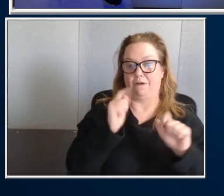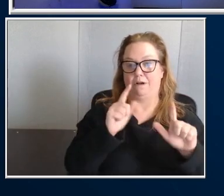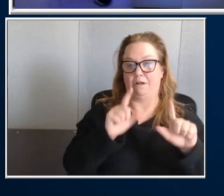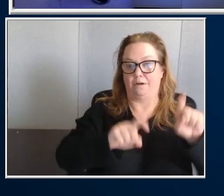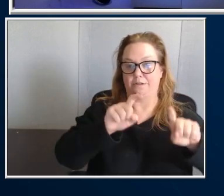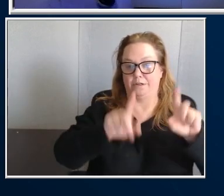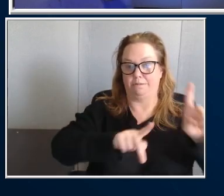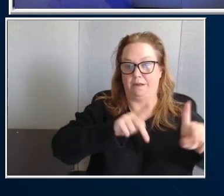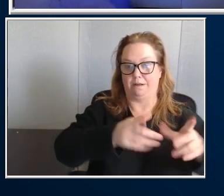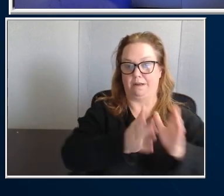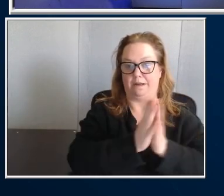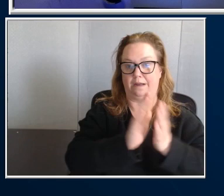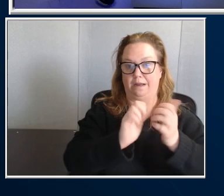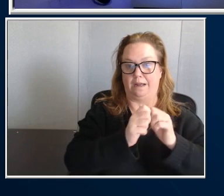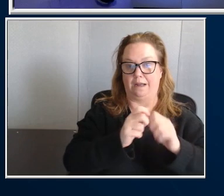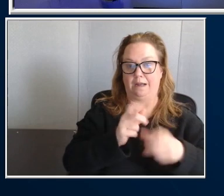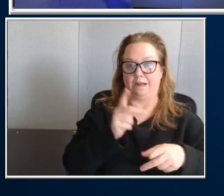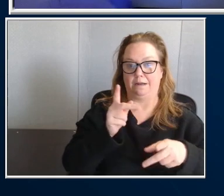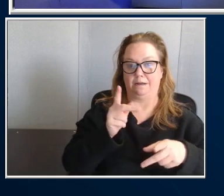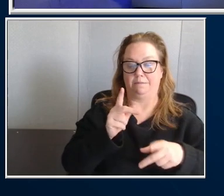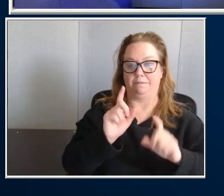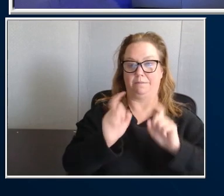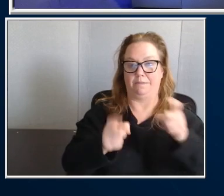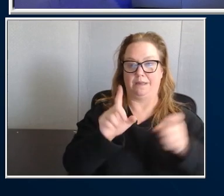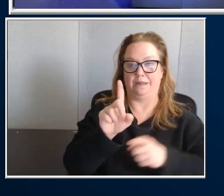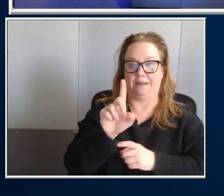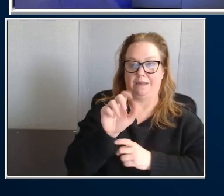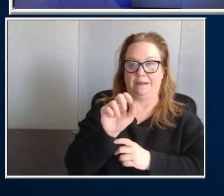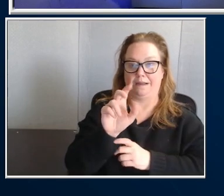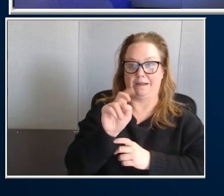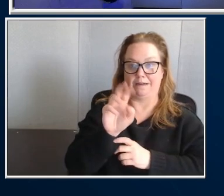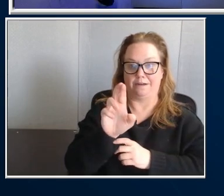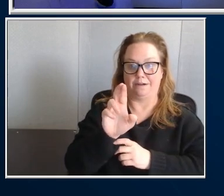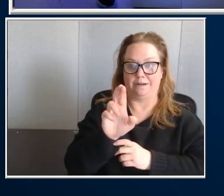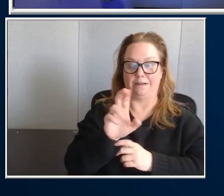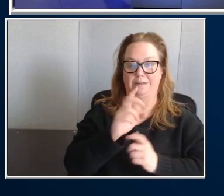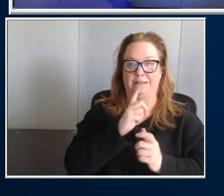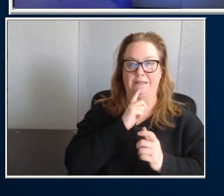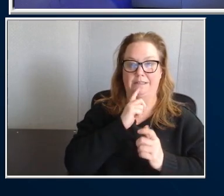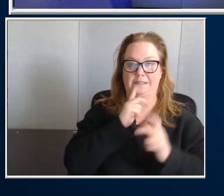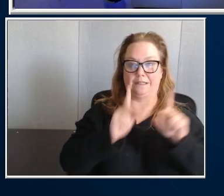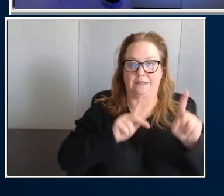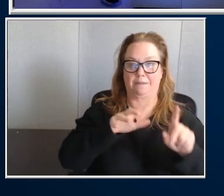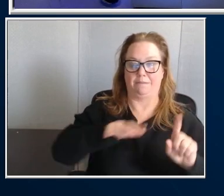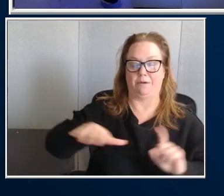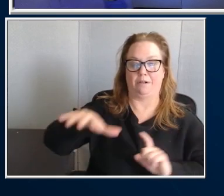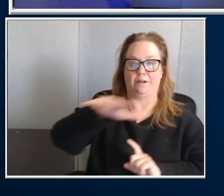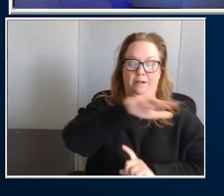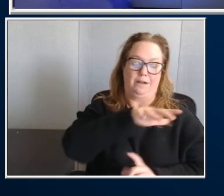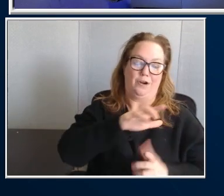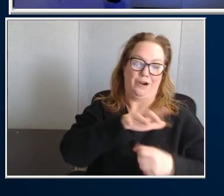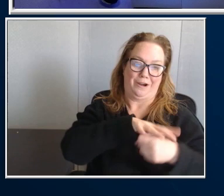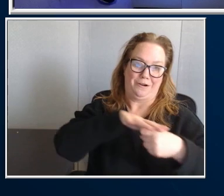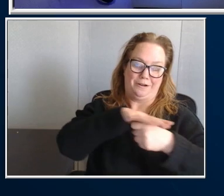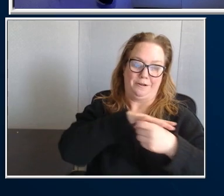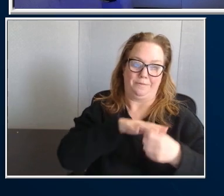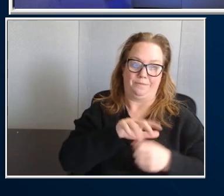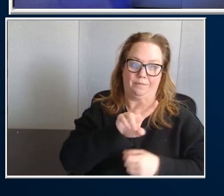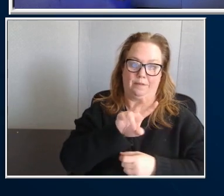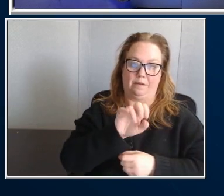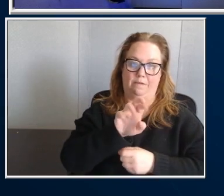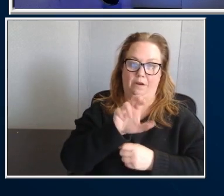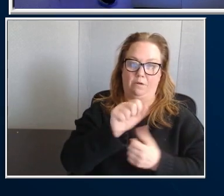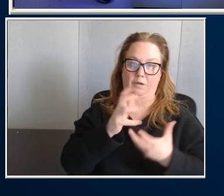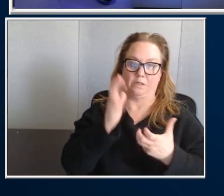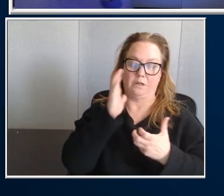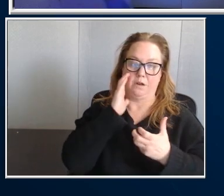people asking how they could possibly be a donor. So that tells a lot about the people around here and our viewers. So Vera wants to know, if somebody